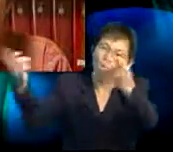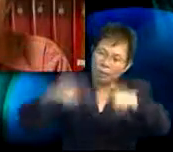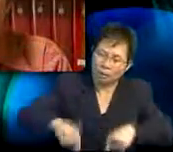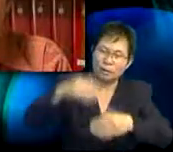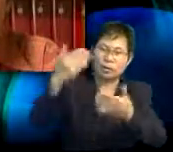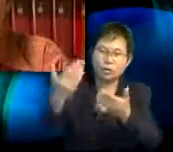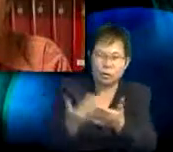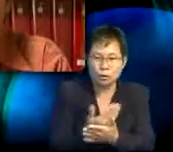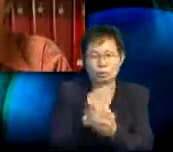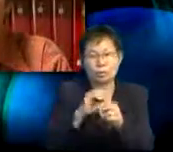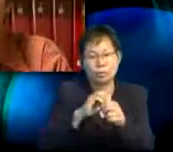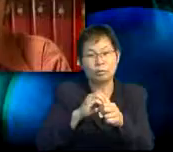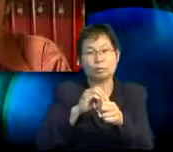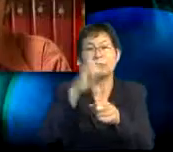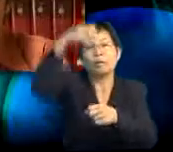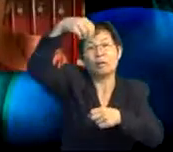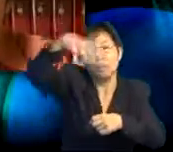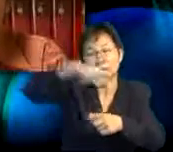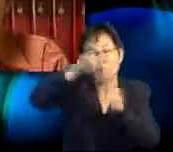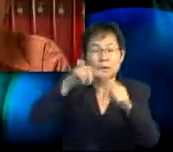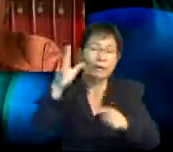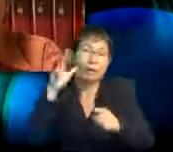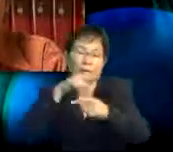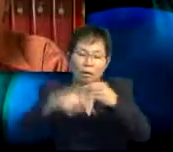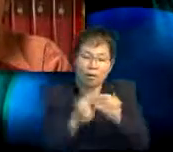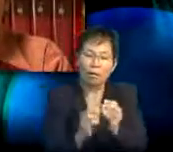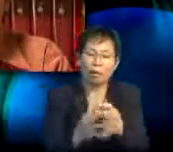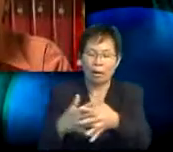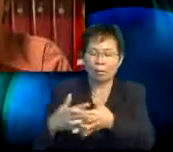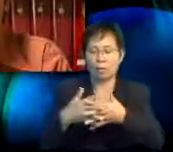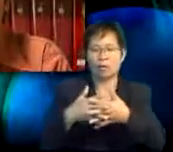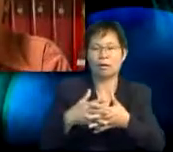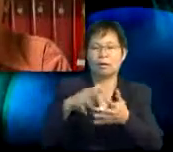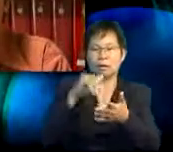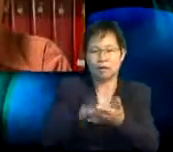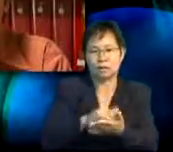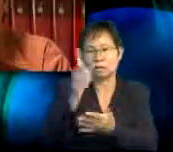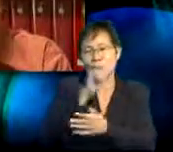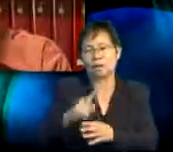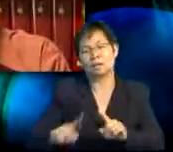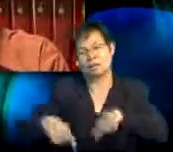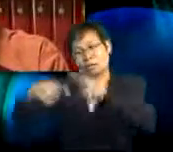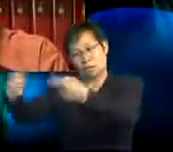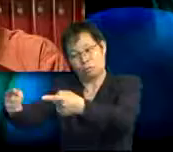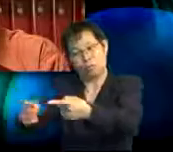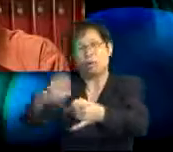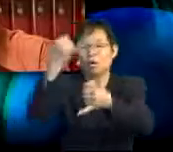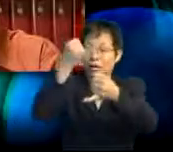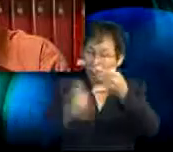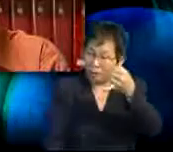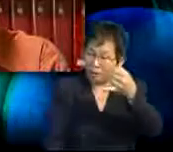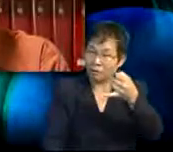light when they hear of America, and that is where they all go. And finally,